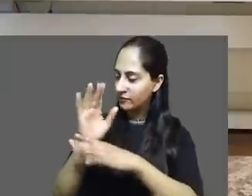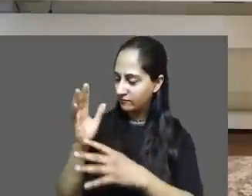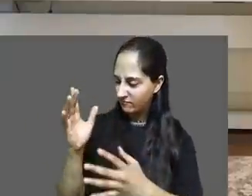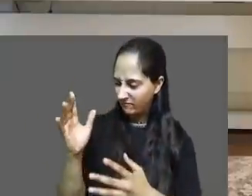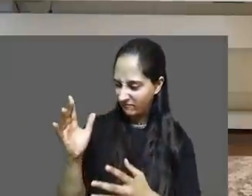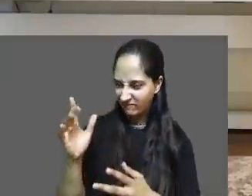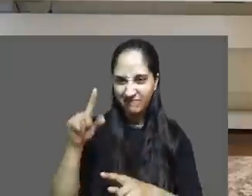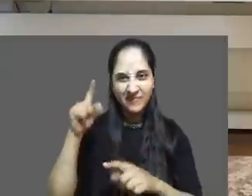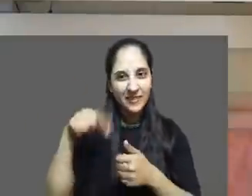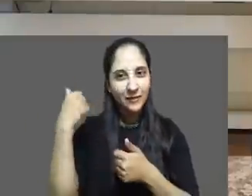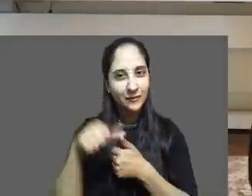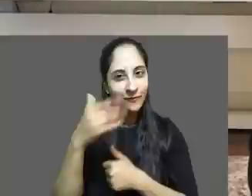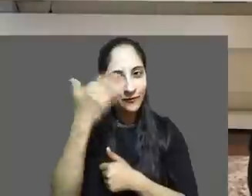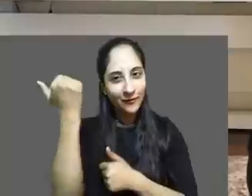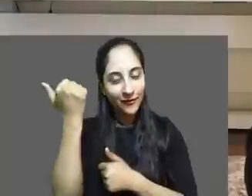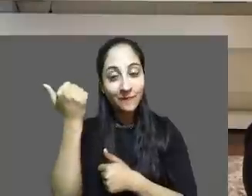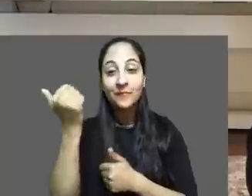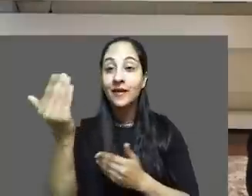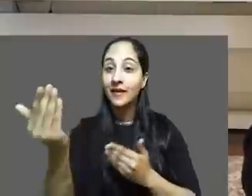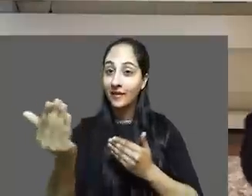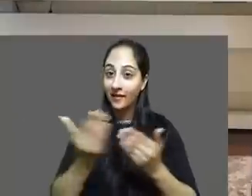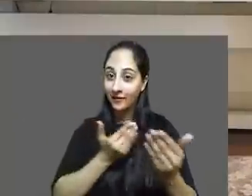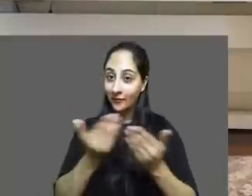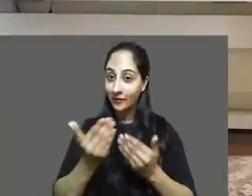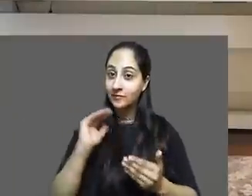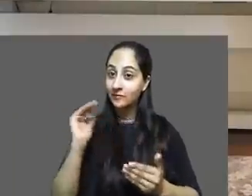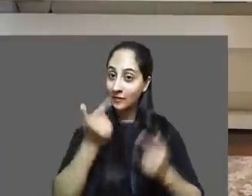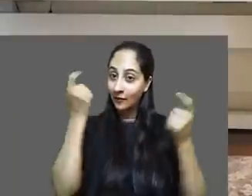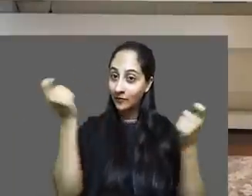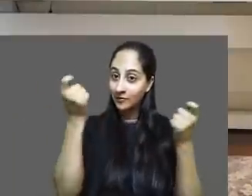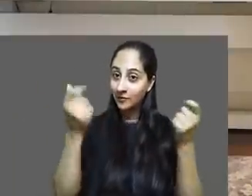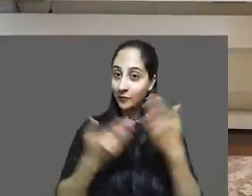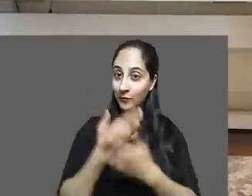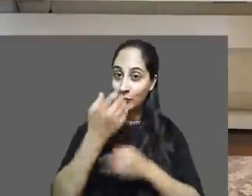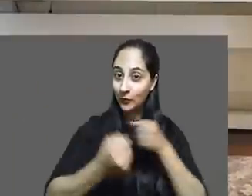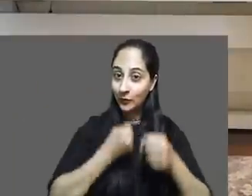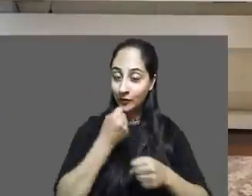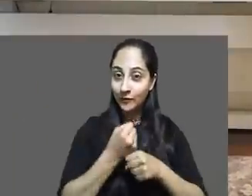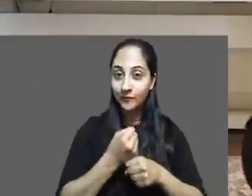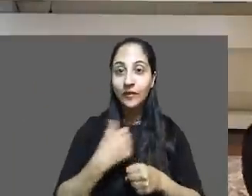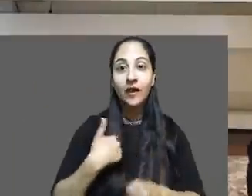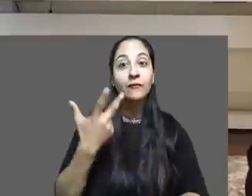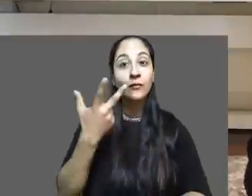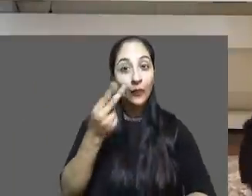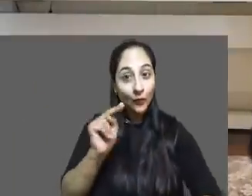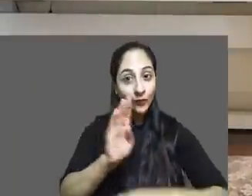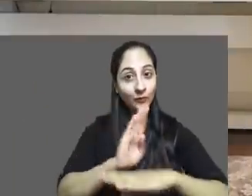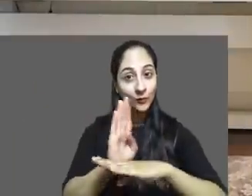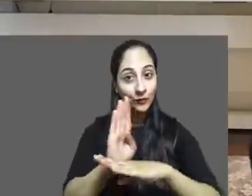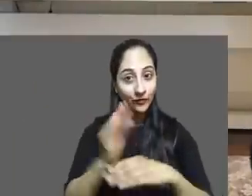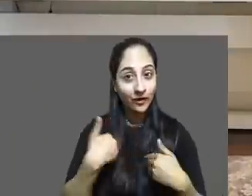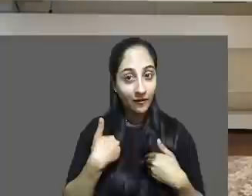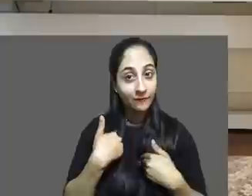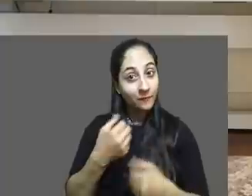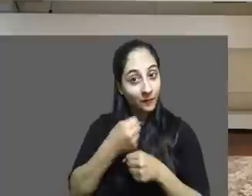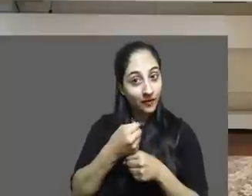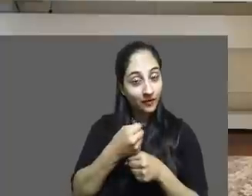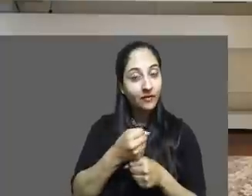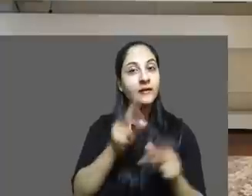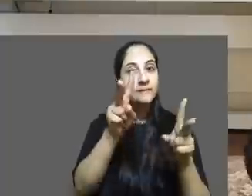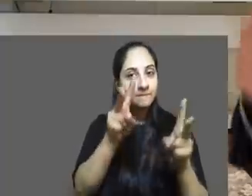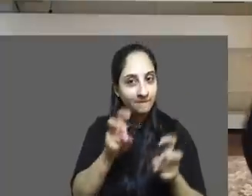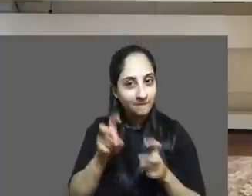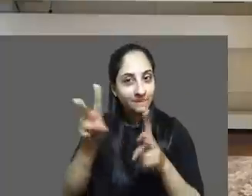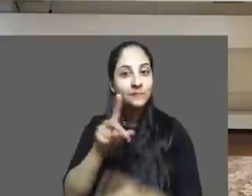for every other holiday. But you can now add one more type of special. That's right, Nowruz specials. Thanks to